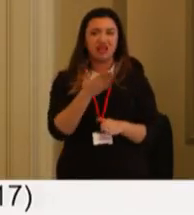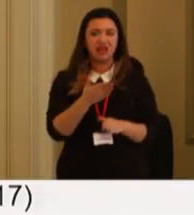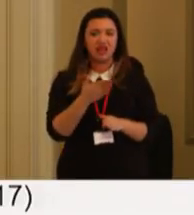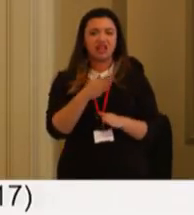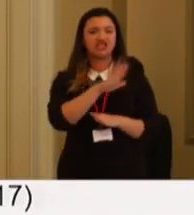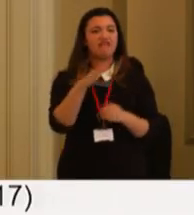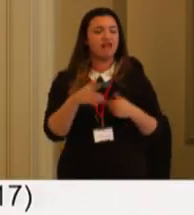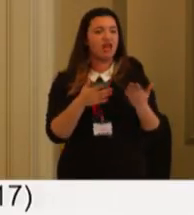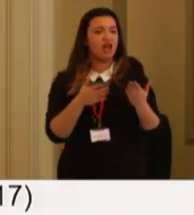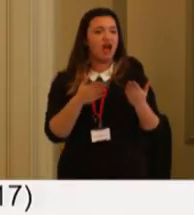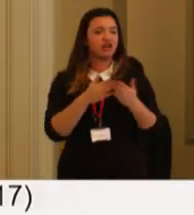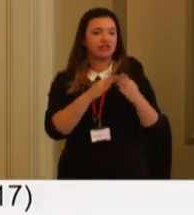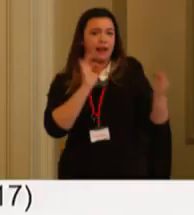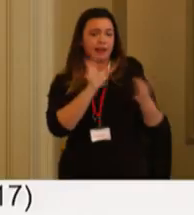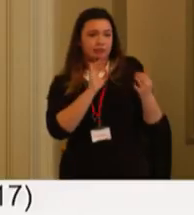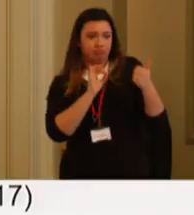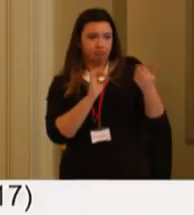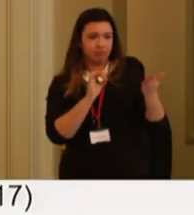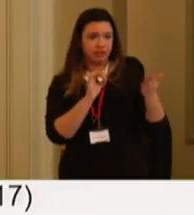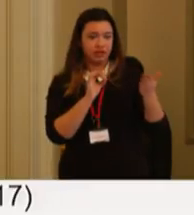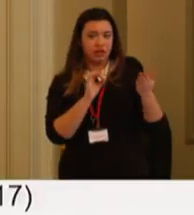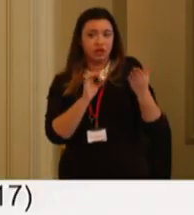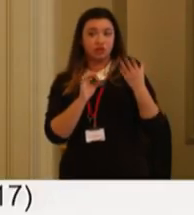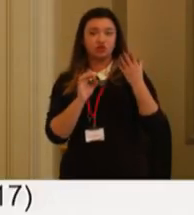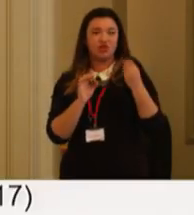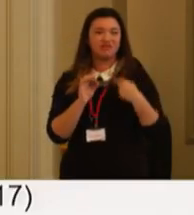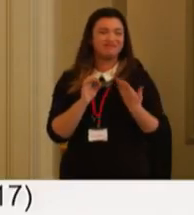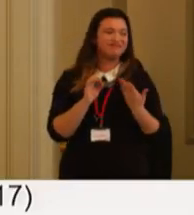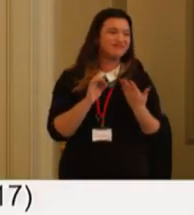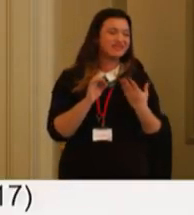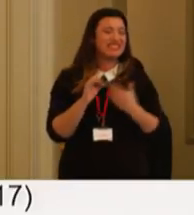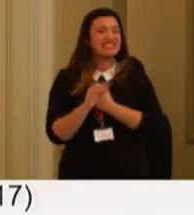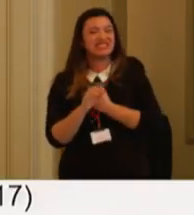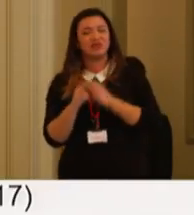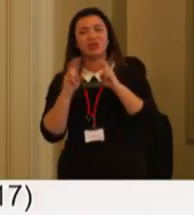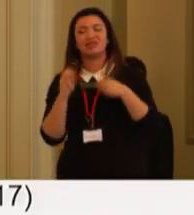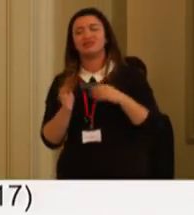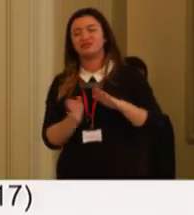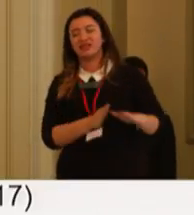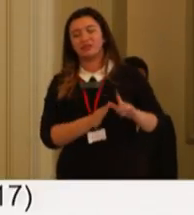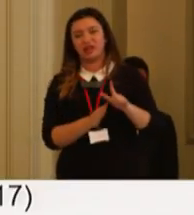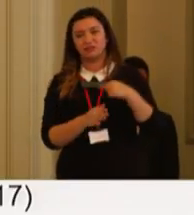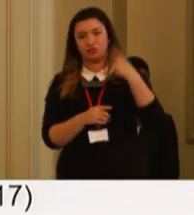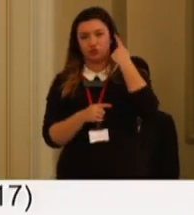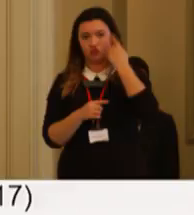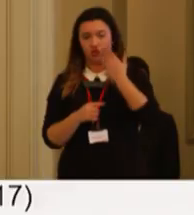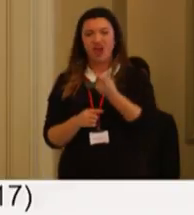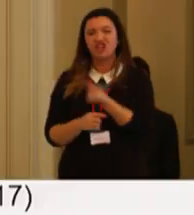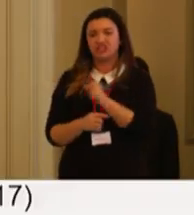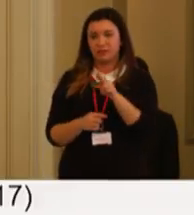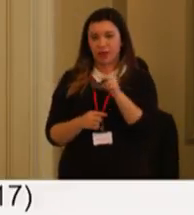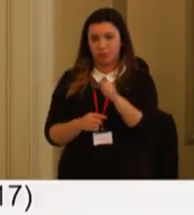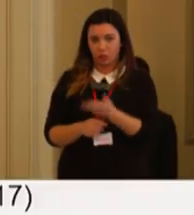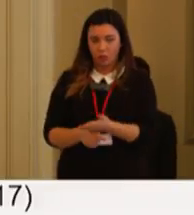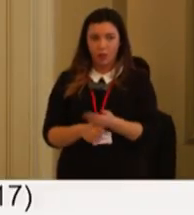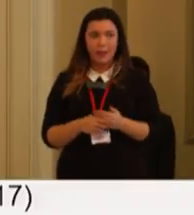the social circles, especially their counterparts and their friends, that they like to avoid areas of